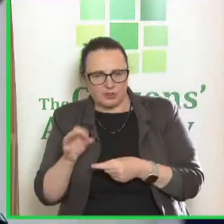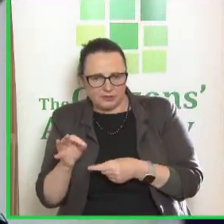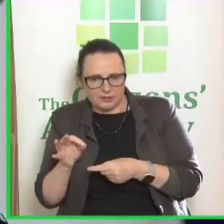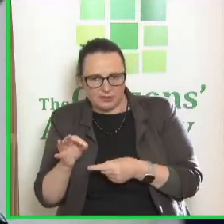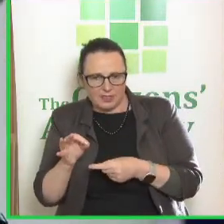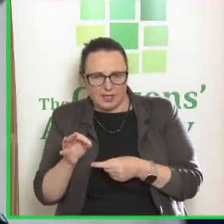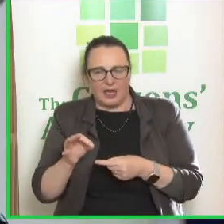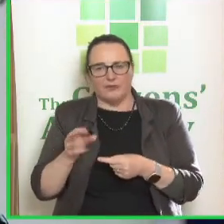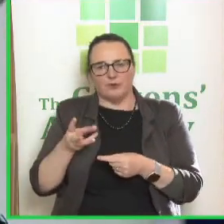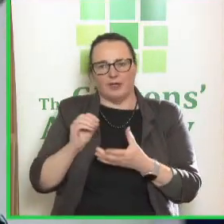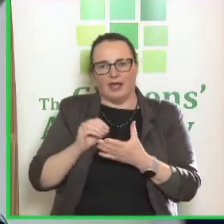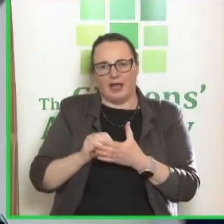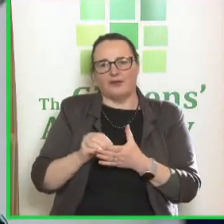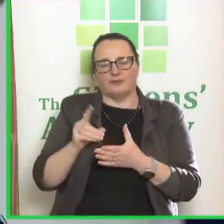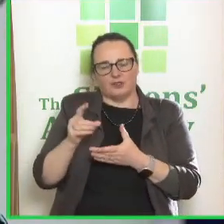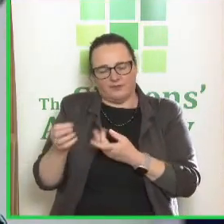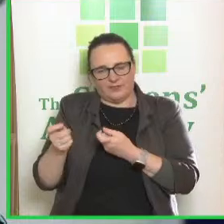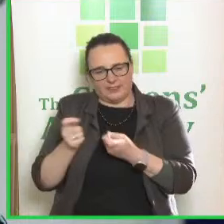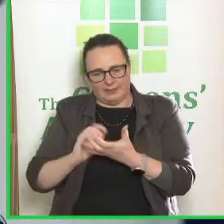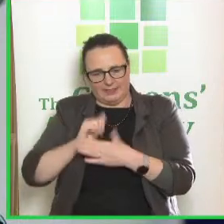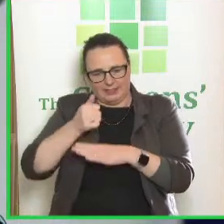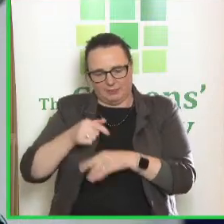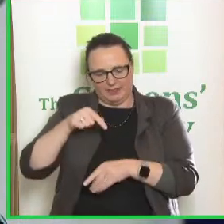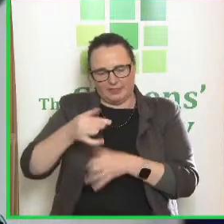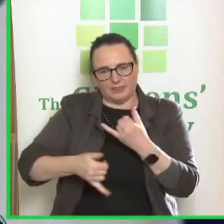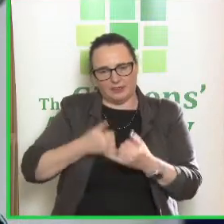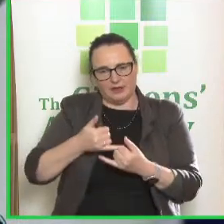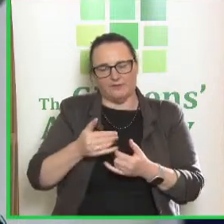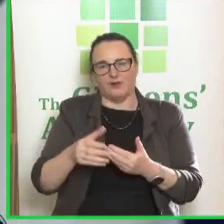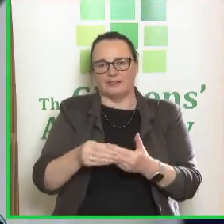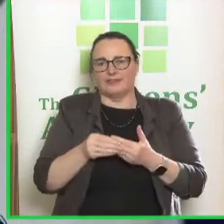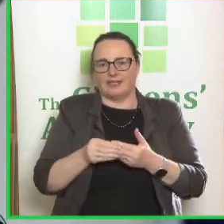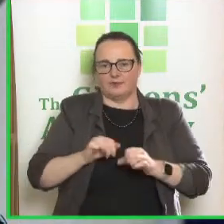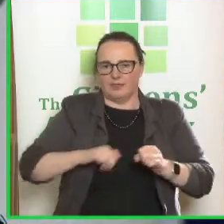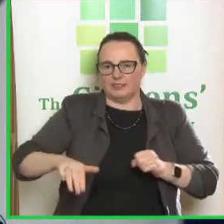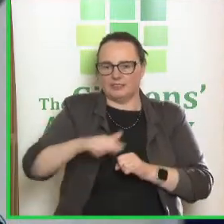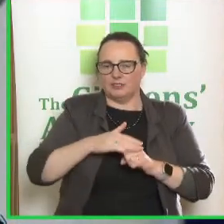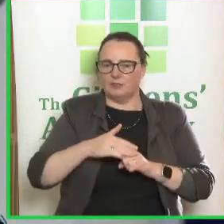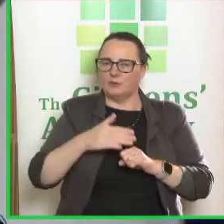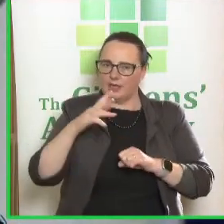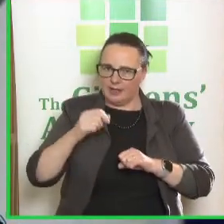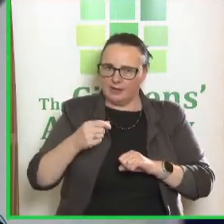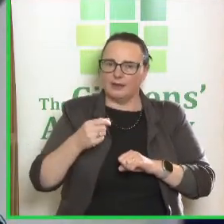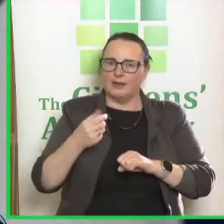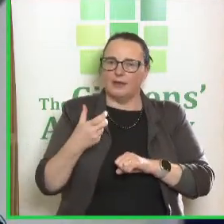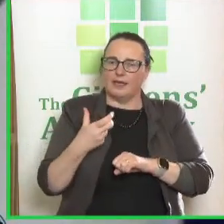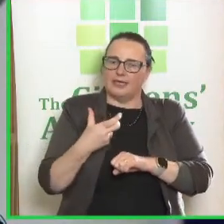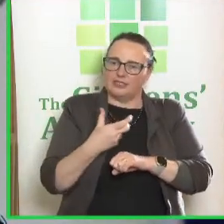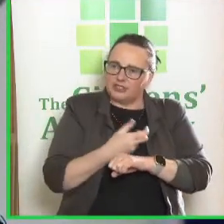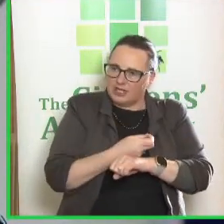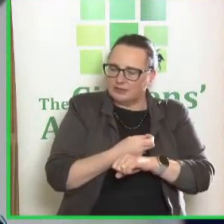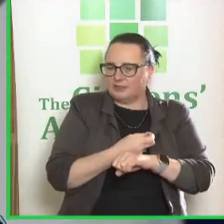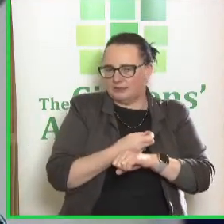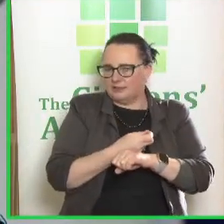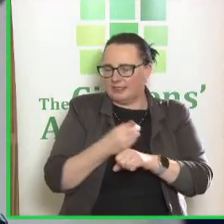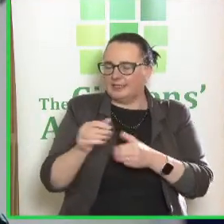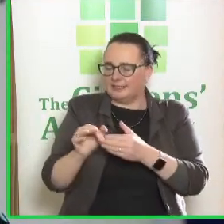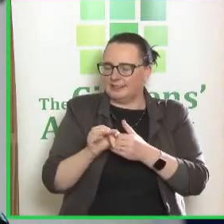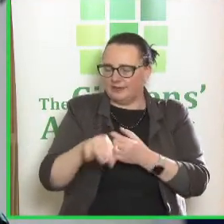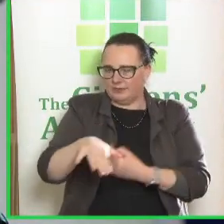will open this year to provide a safe space for people to inject drugs. It's why the new